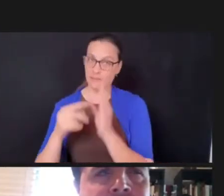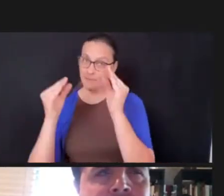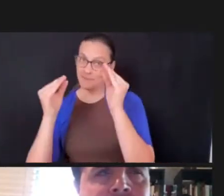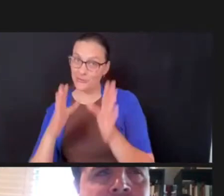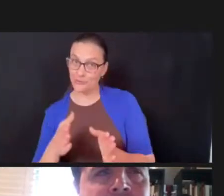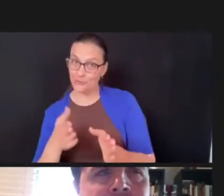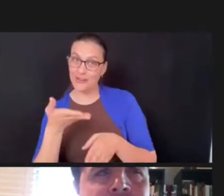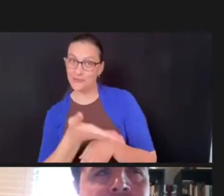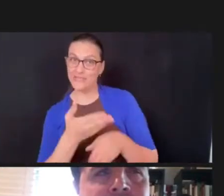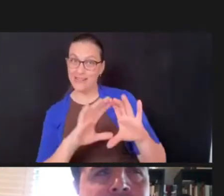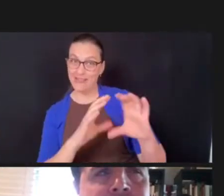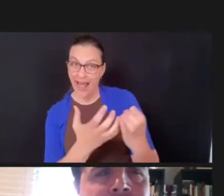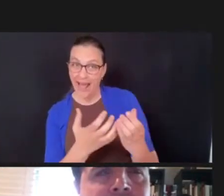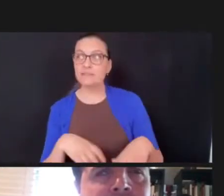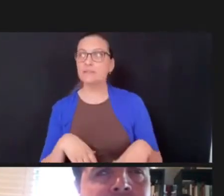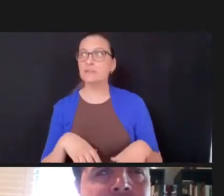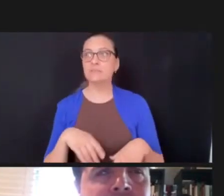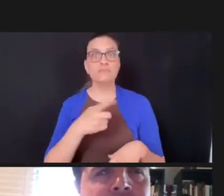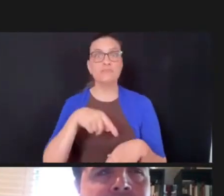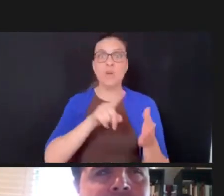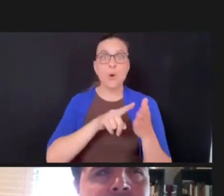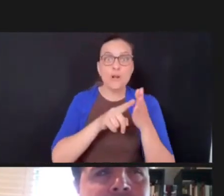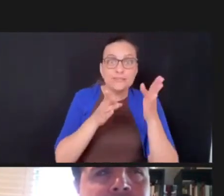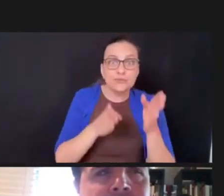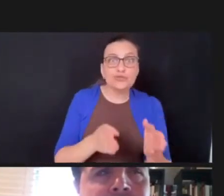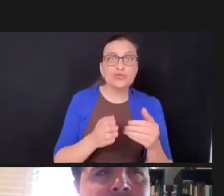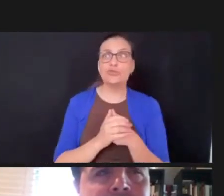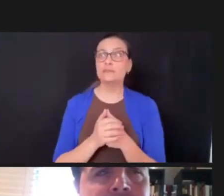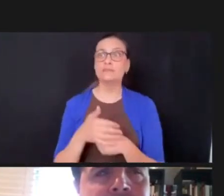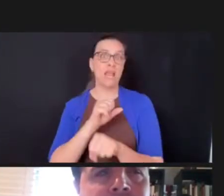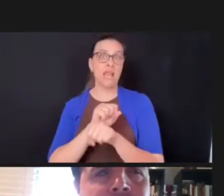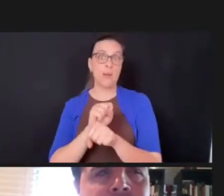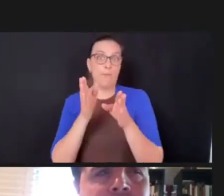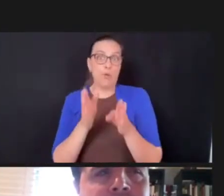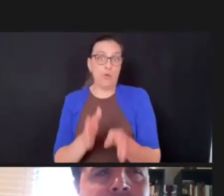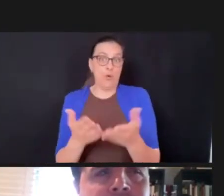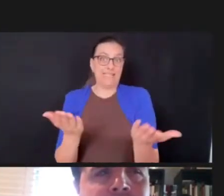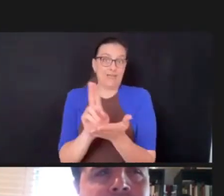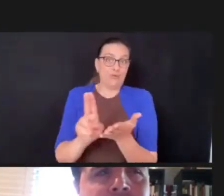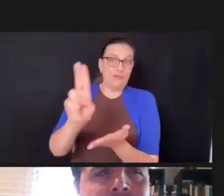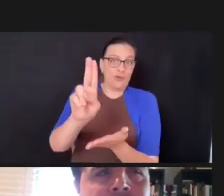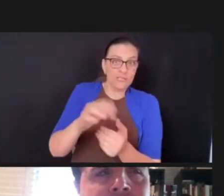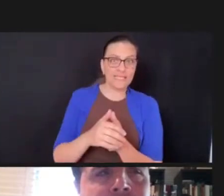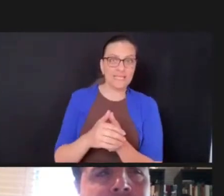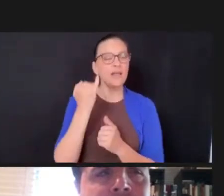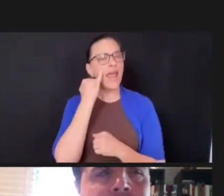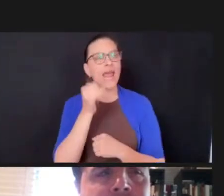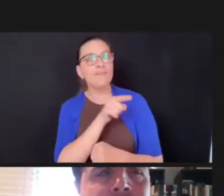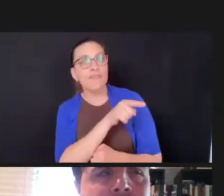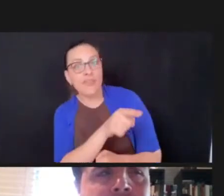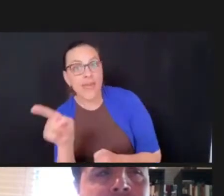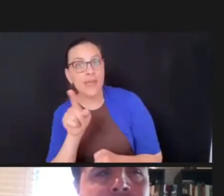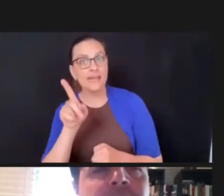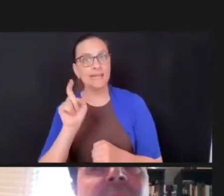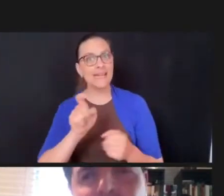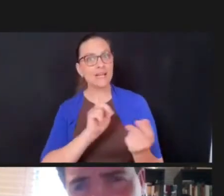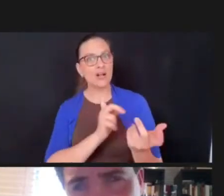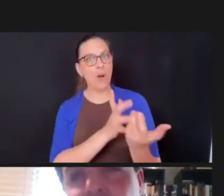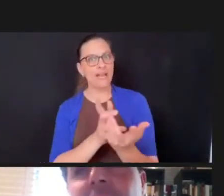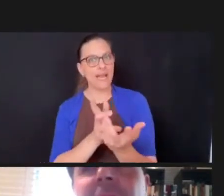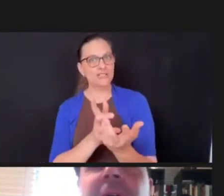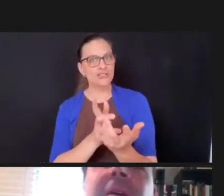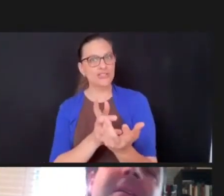are researchers. They are employees of the university. And so if they need accommodations, where